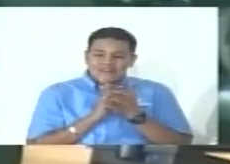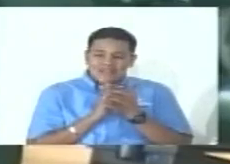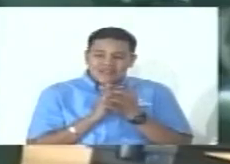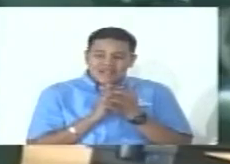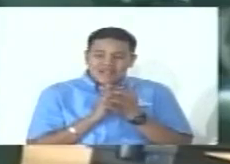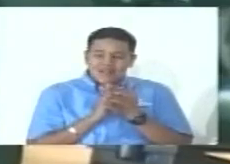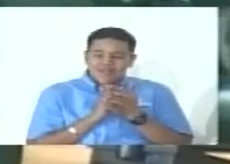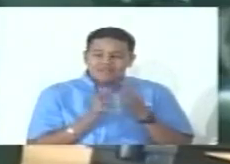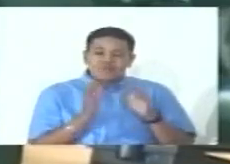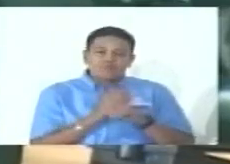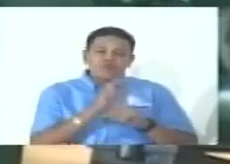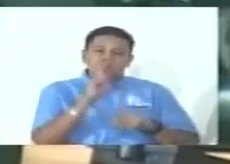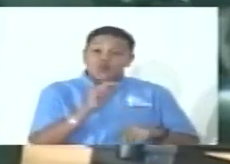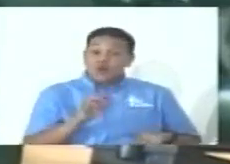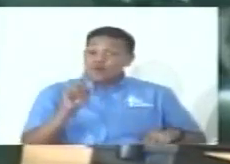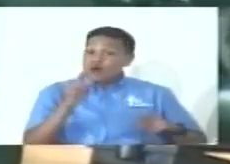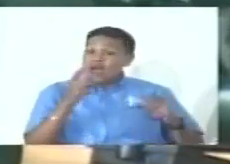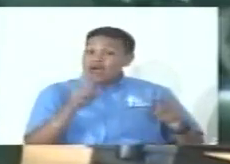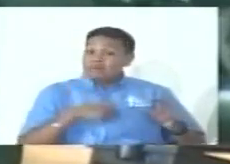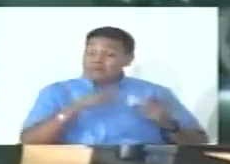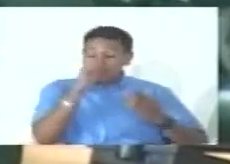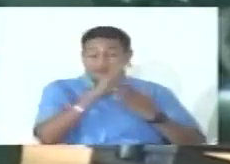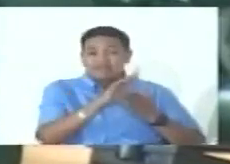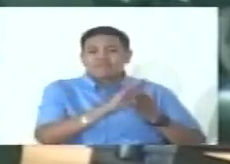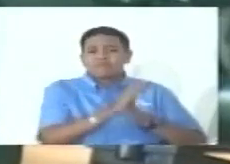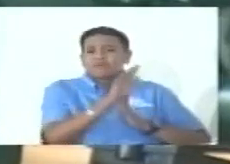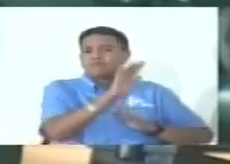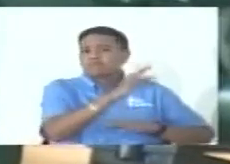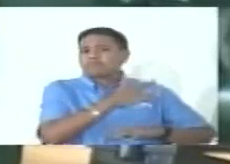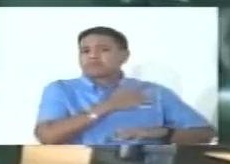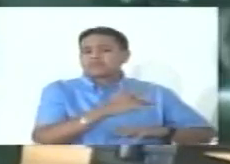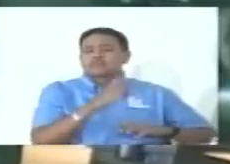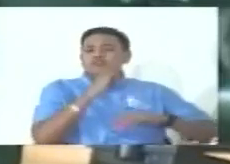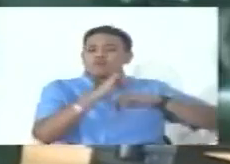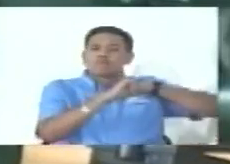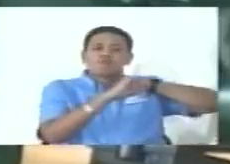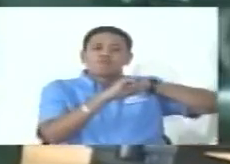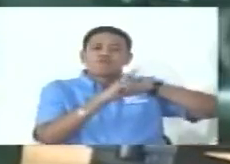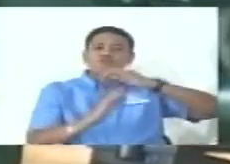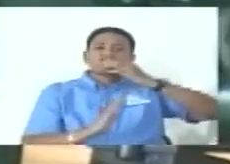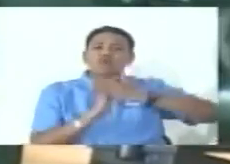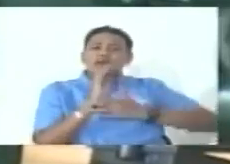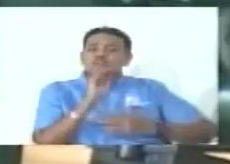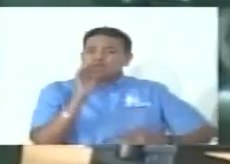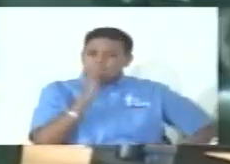it became her nature to promote the rights of women.